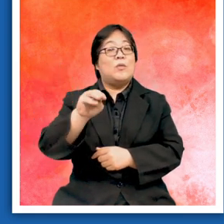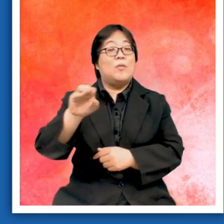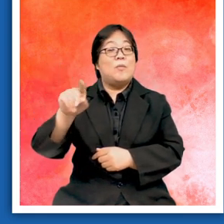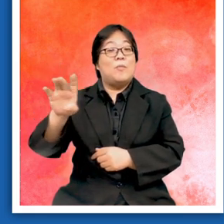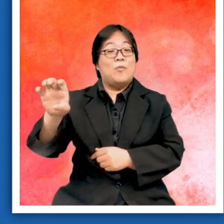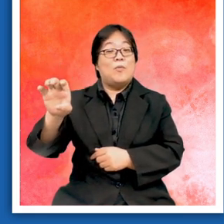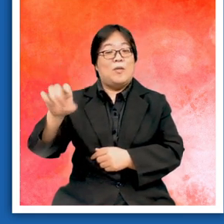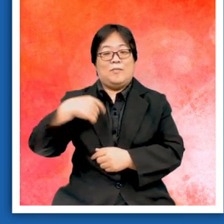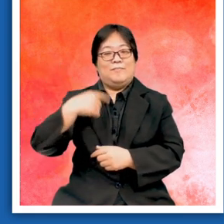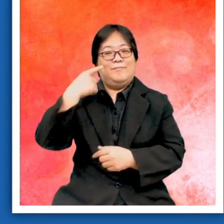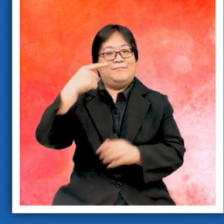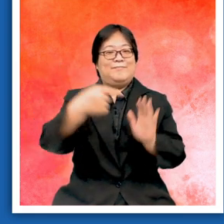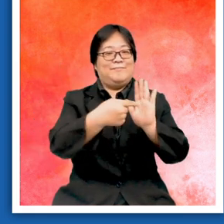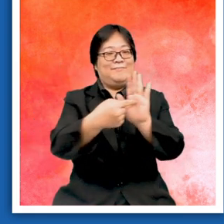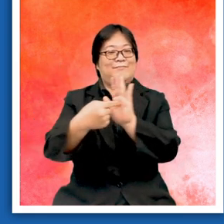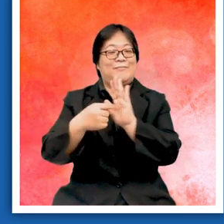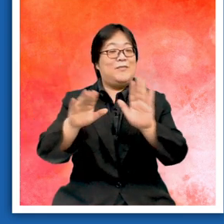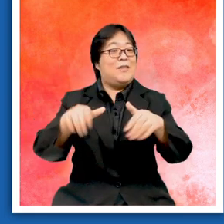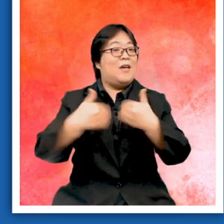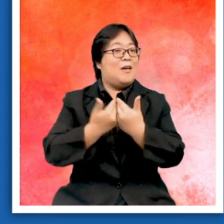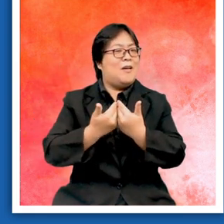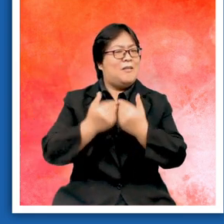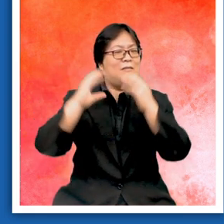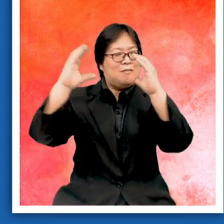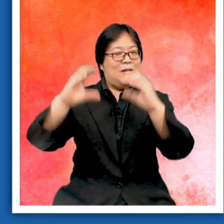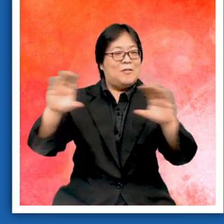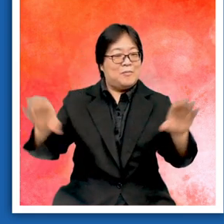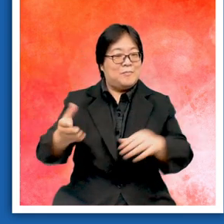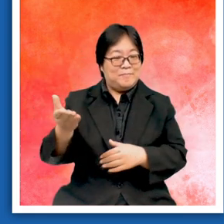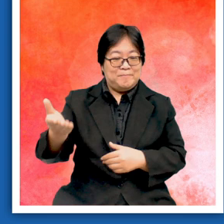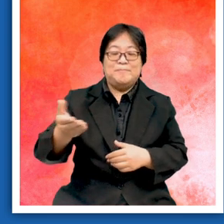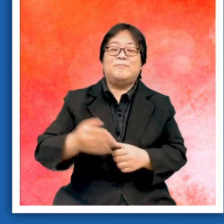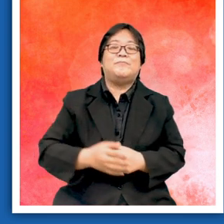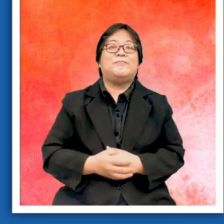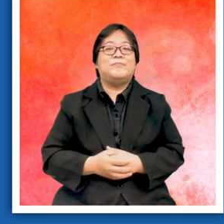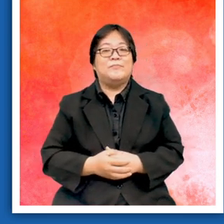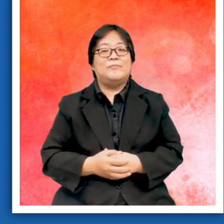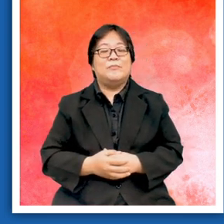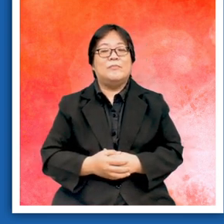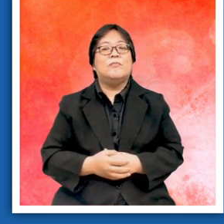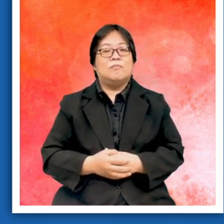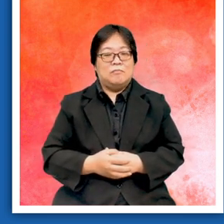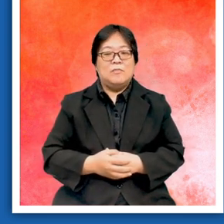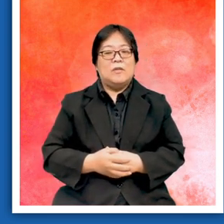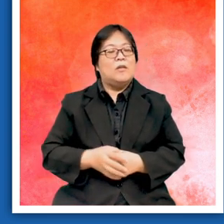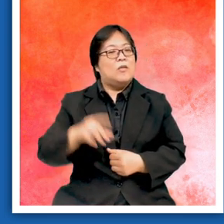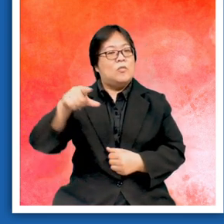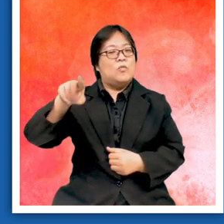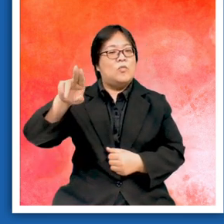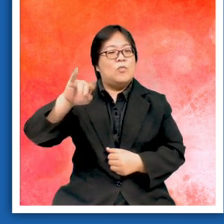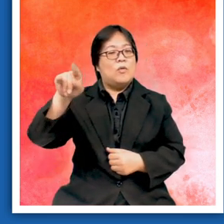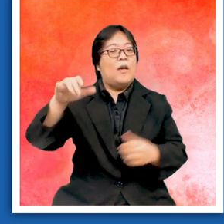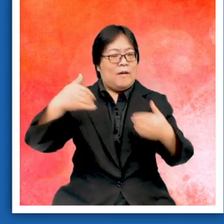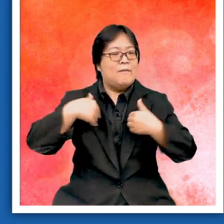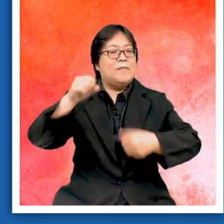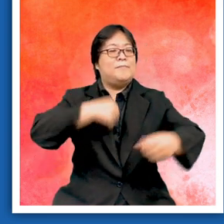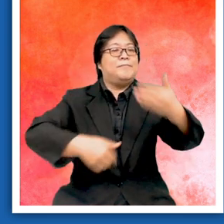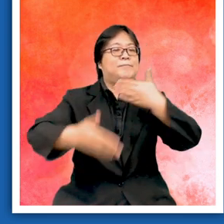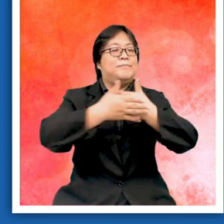so that I can show you how student will see it. So once you click the quiz, let me go back here,